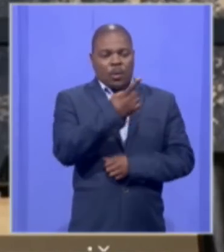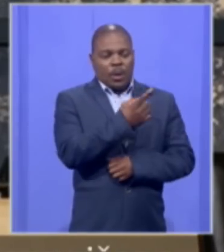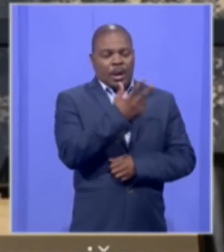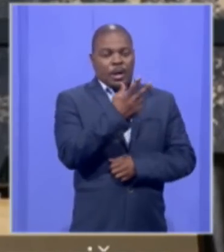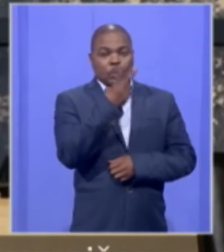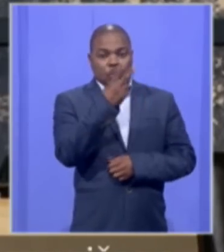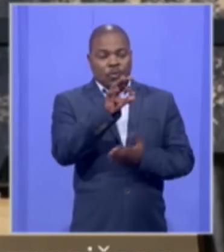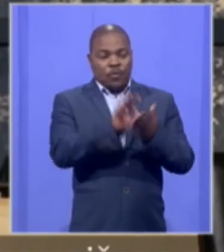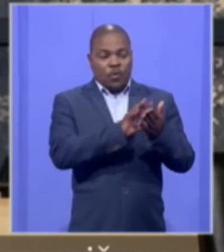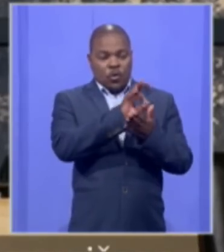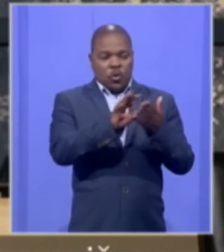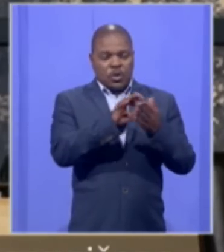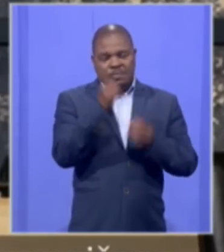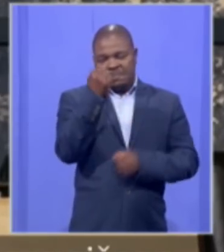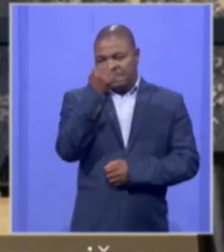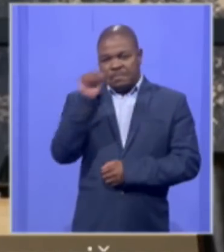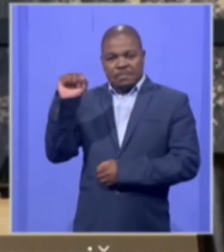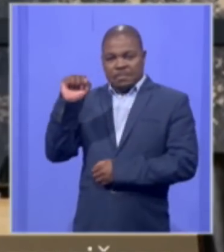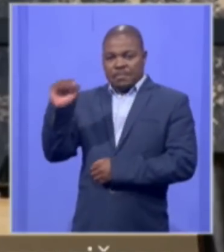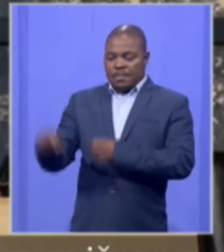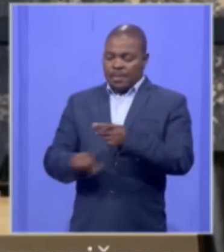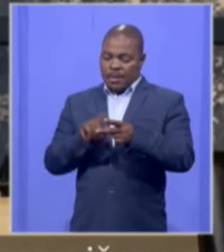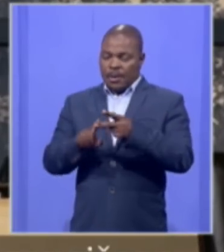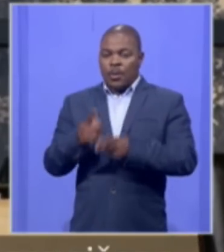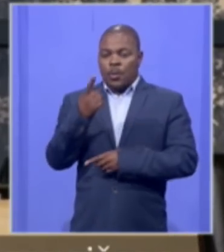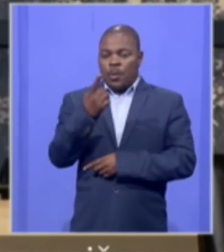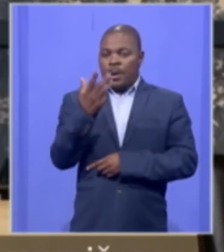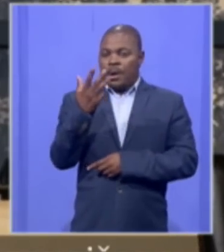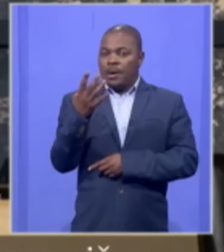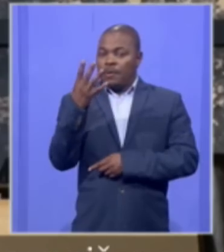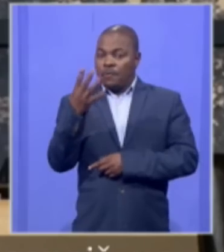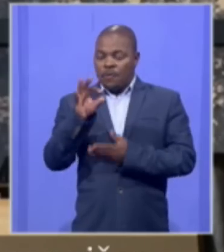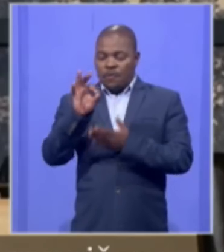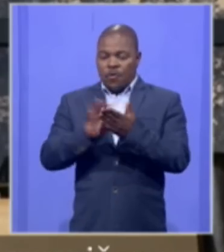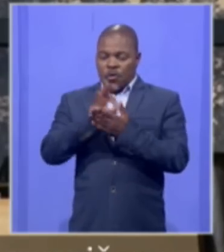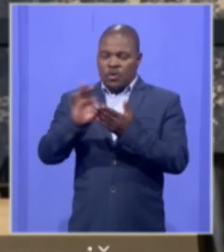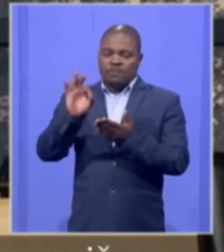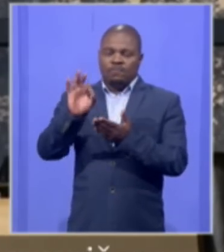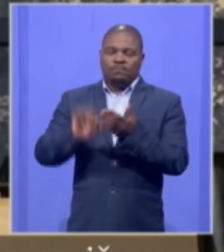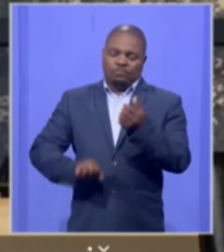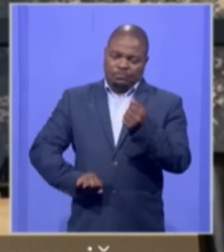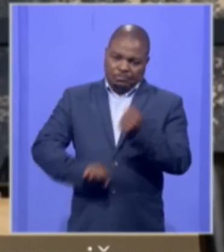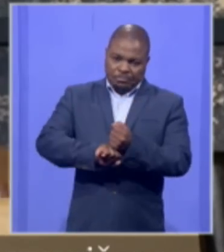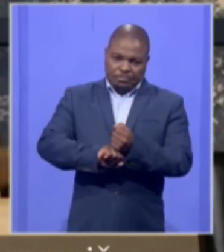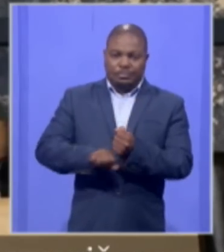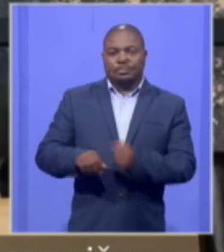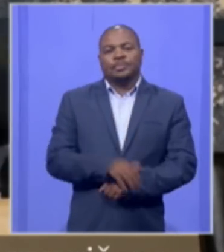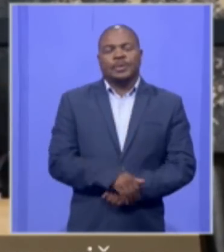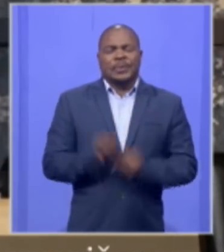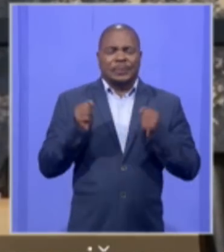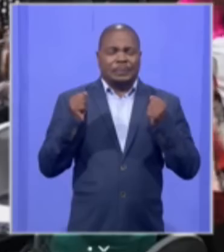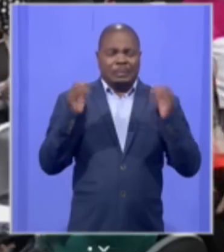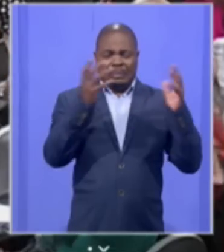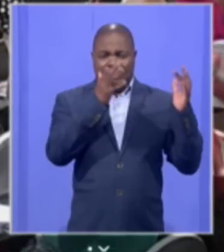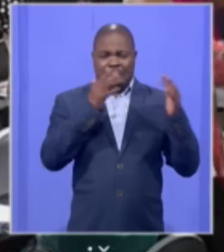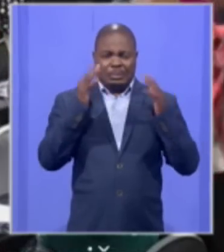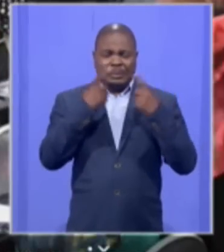182 voted against and 194 voted in favor.